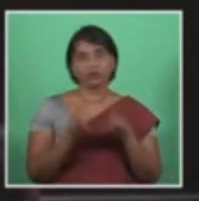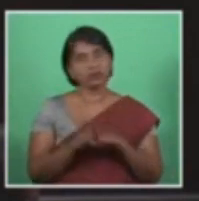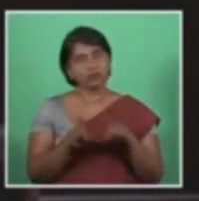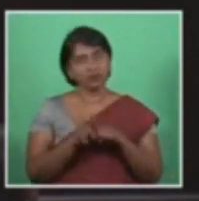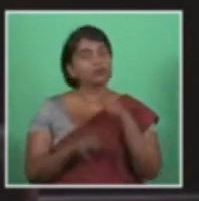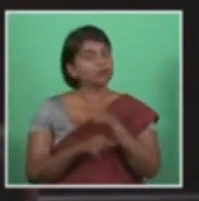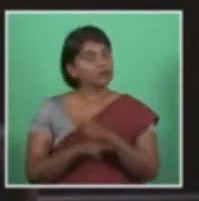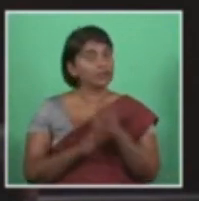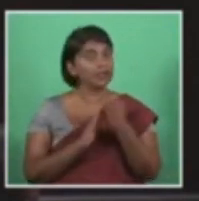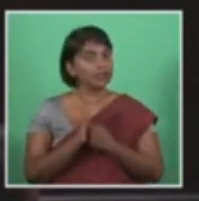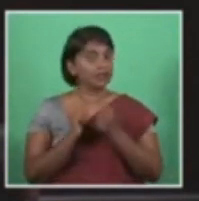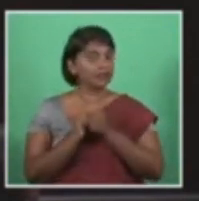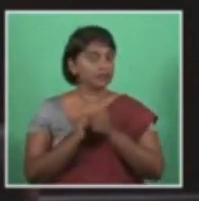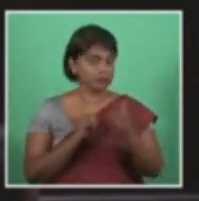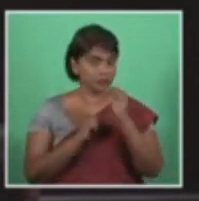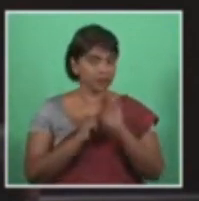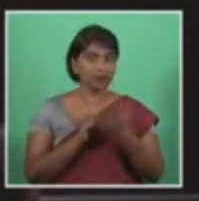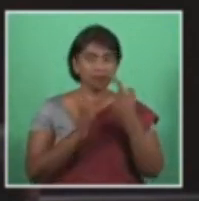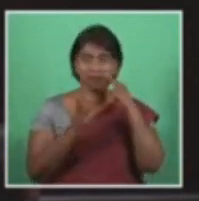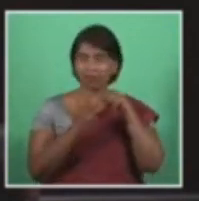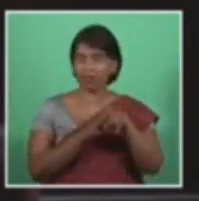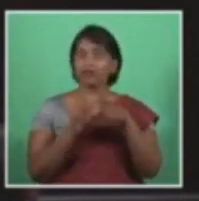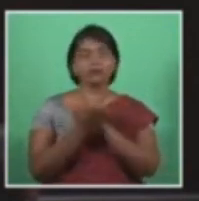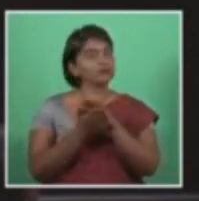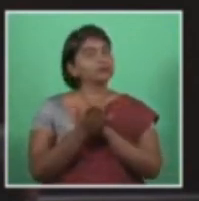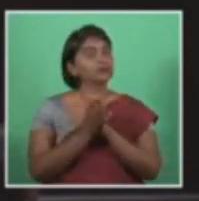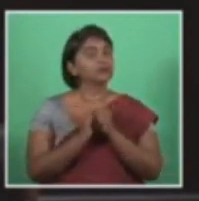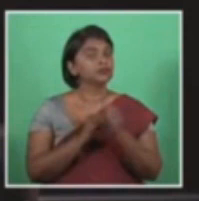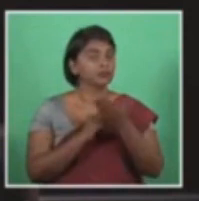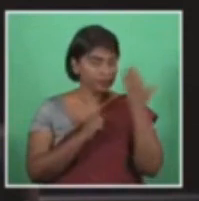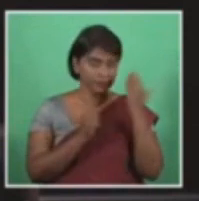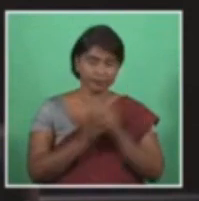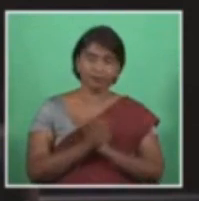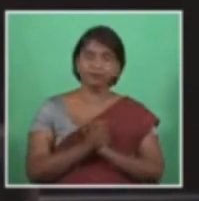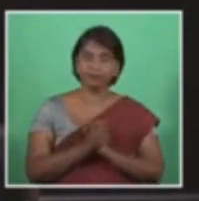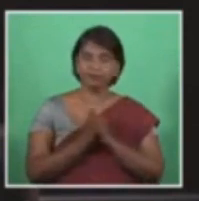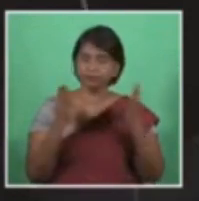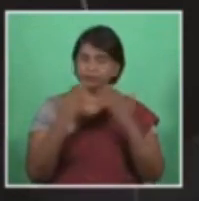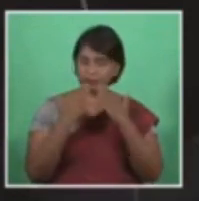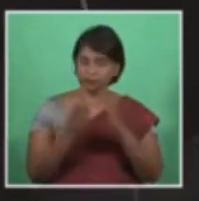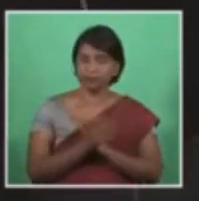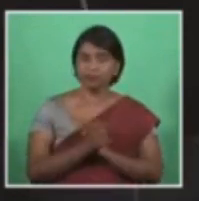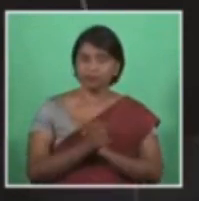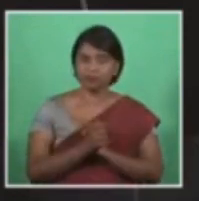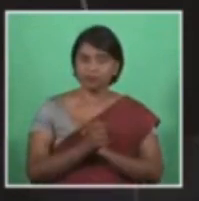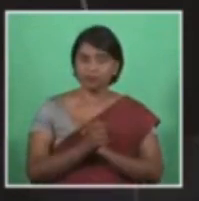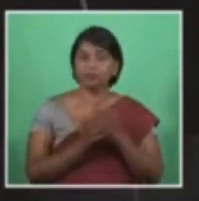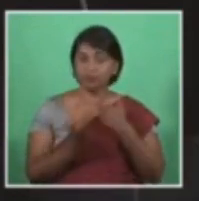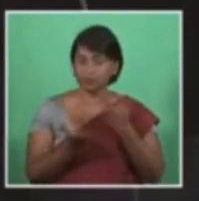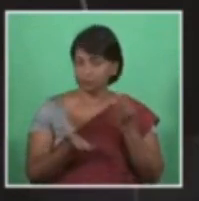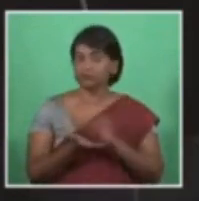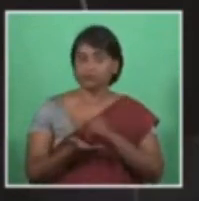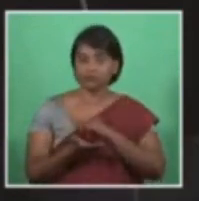ha samanawa ara neethi paddathiya thiyala thibitcha hidasa Pirimahaganda tapita puluwankama labena. Obisuti garuwa amathuruma mam habai